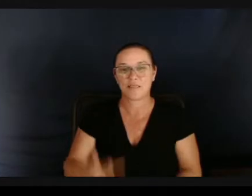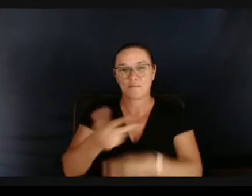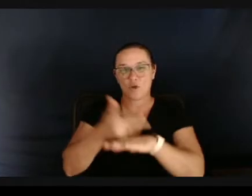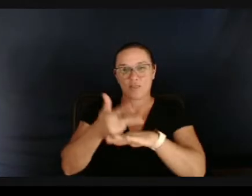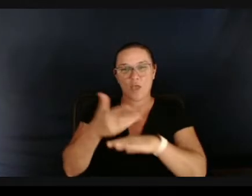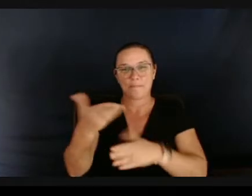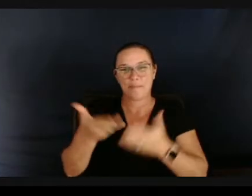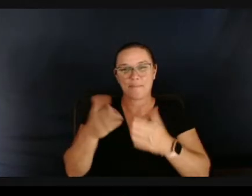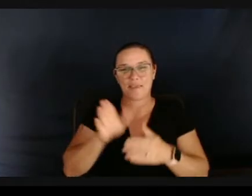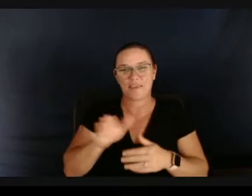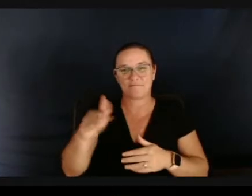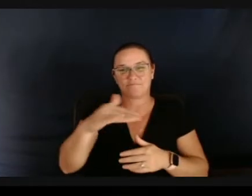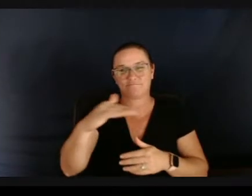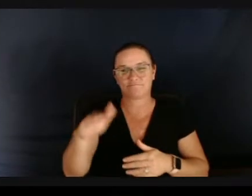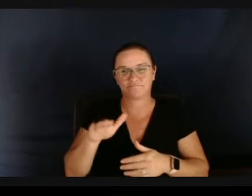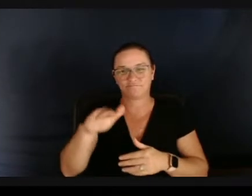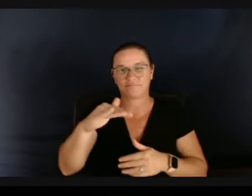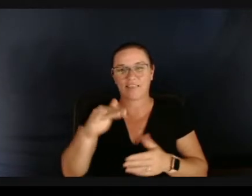like that with a bunch of parking.